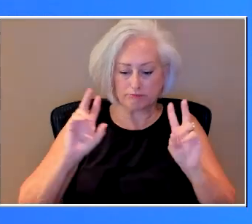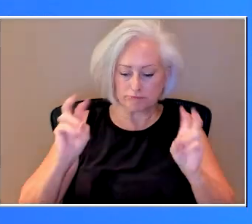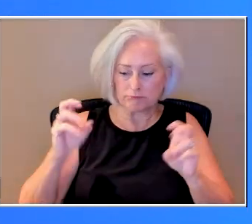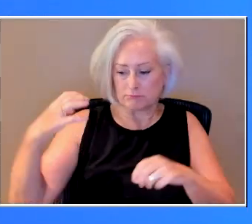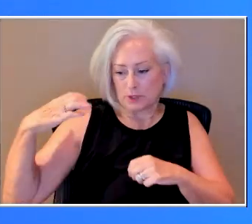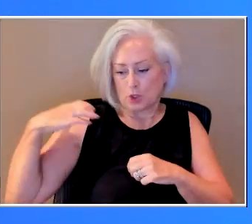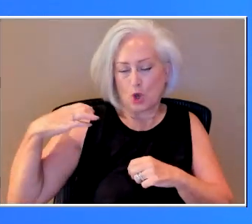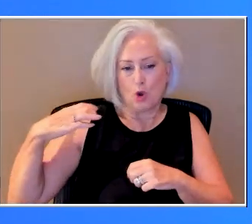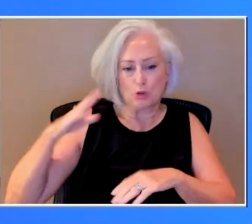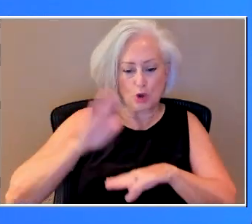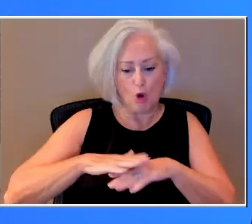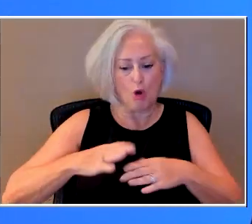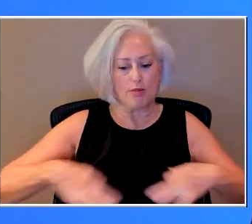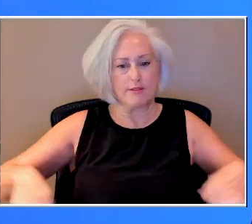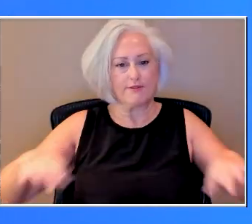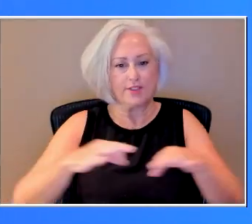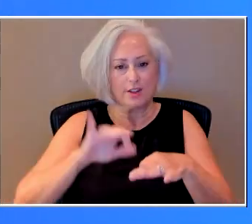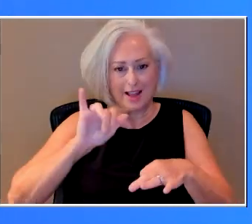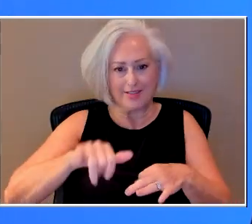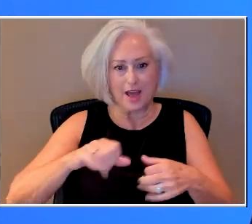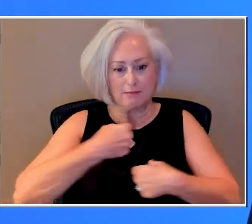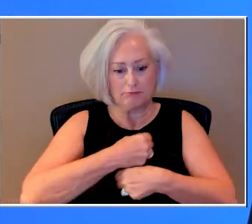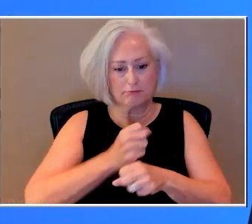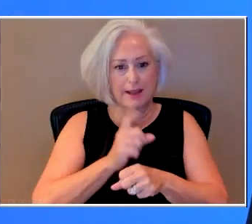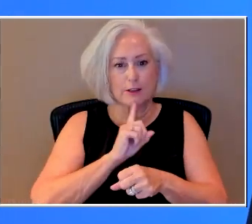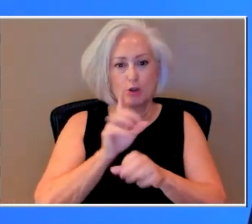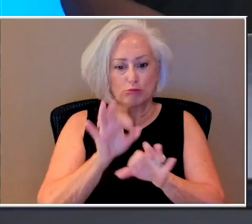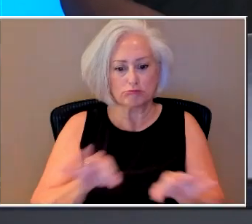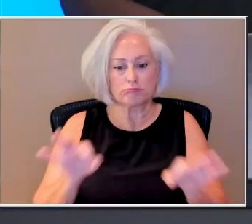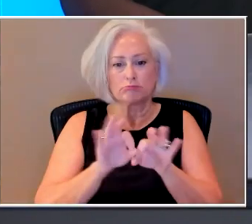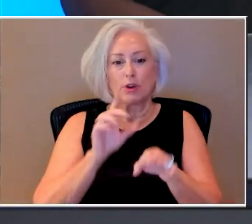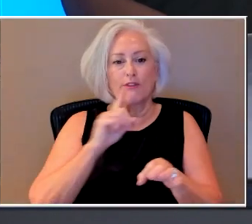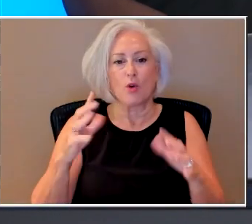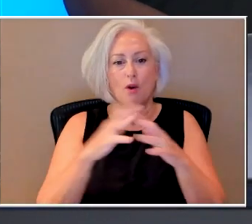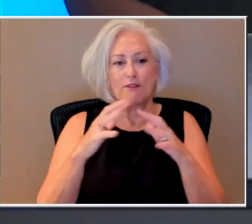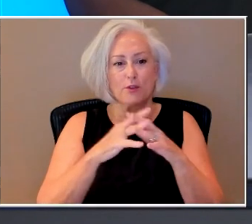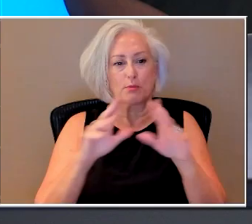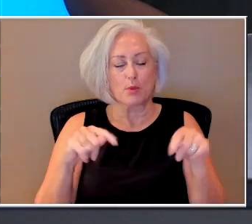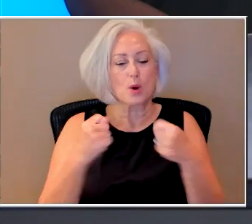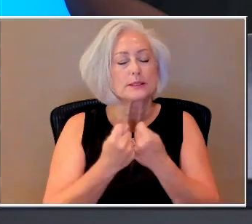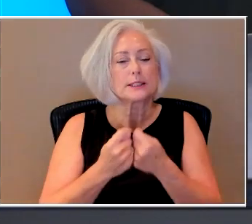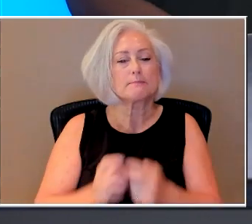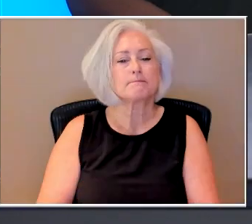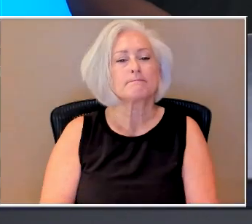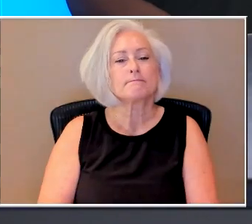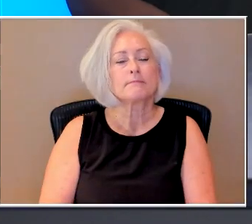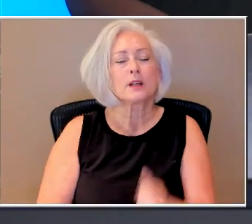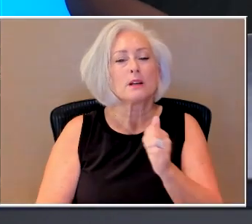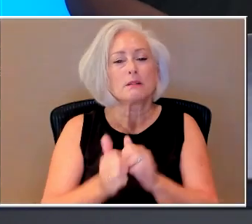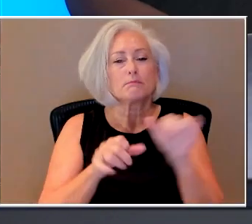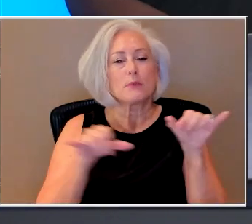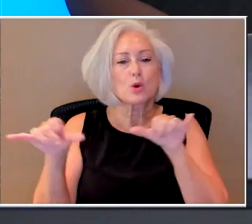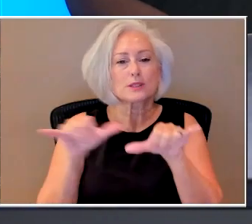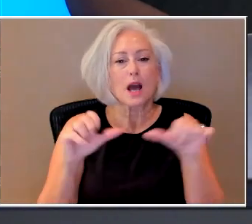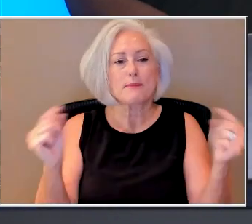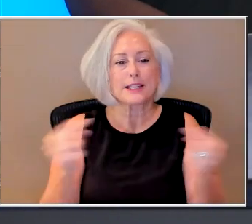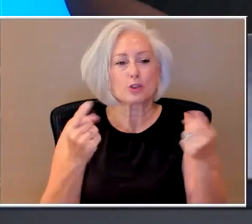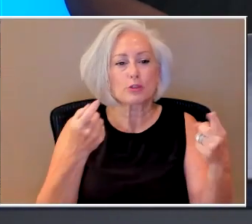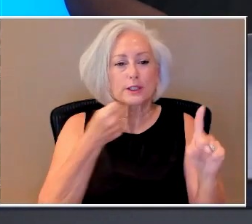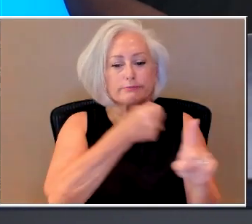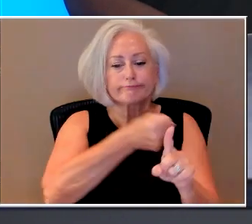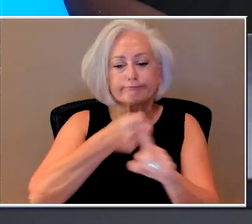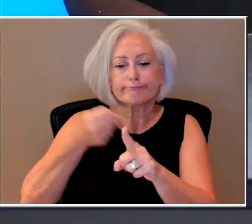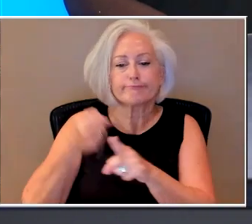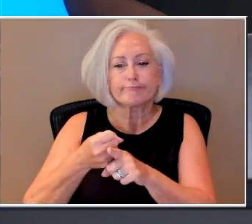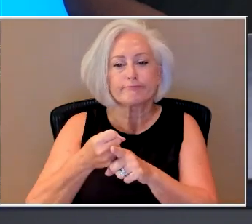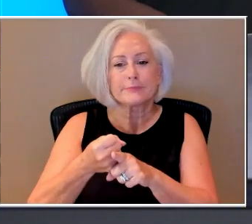that make you instrumental to a football team. What are the most common injuries that you see in high school linemen, and how